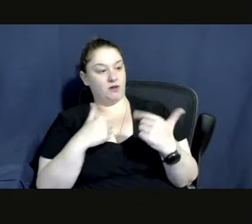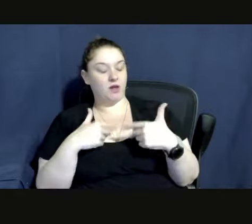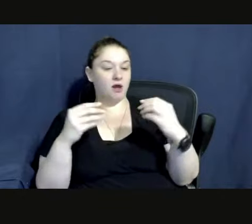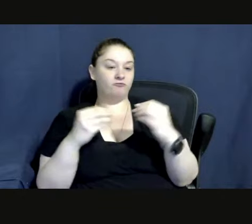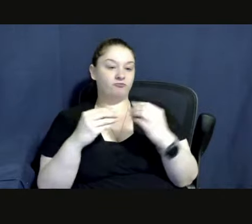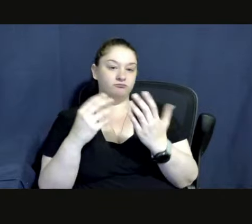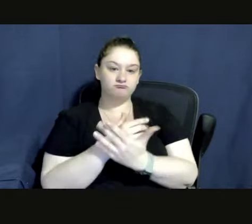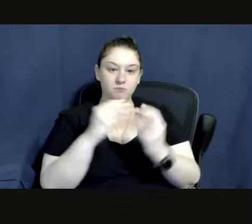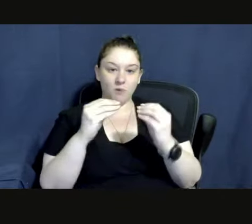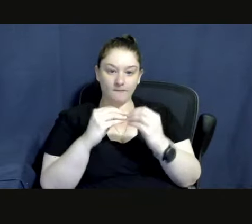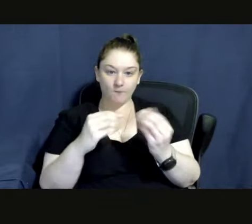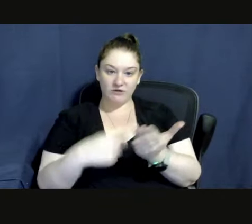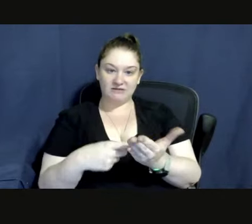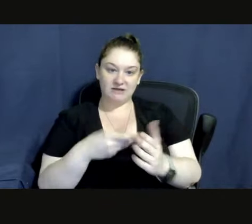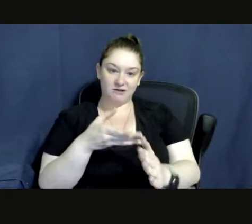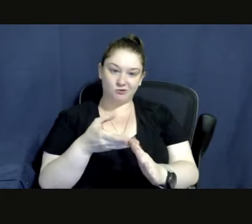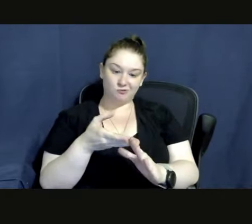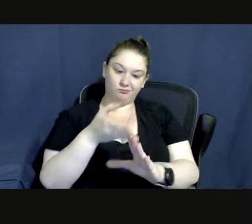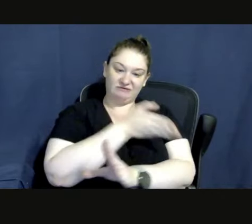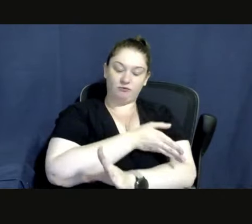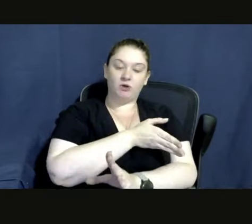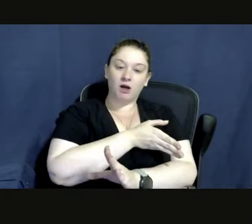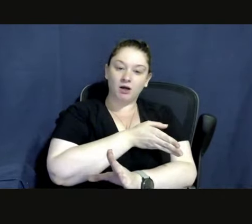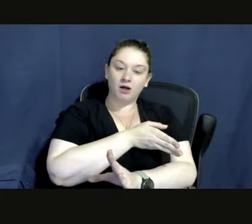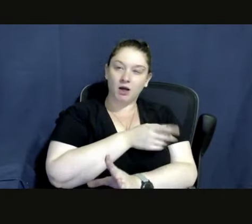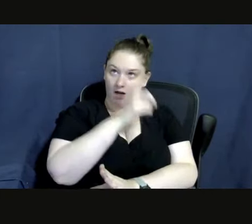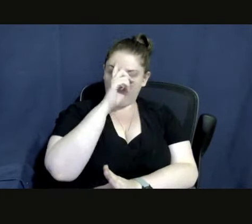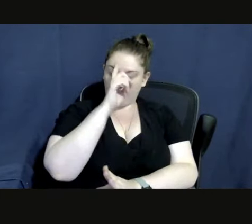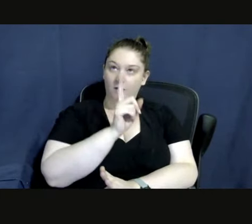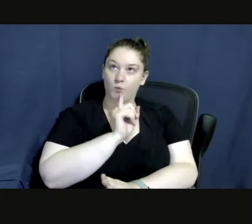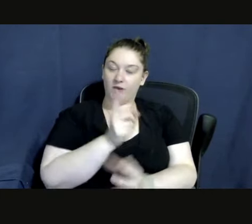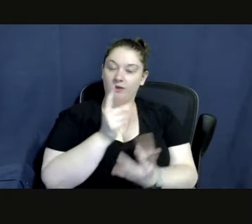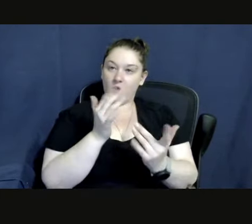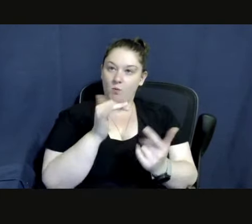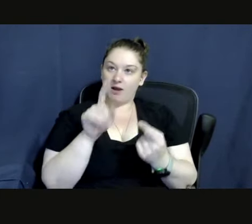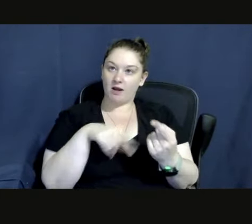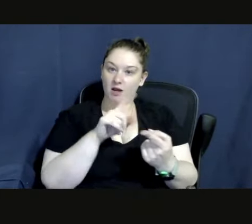it beforehand, because I think really waiting till November is